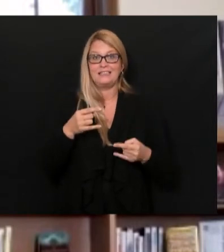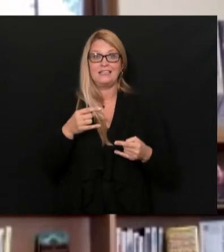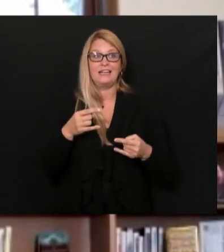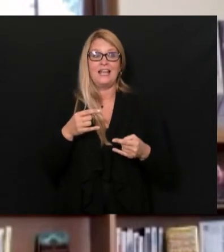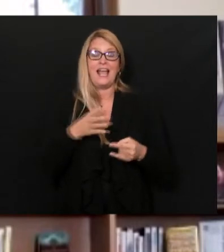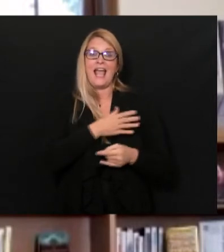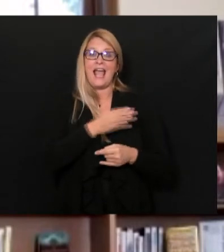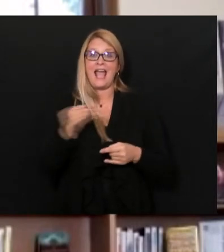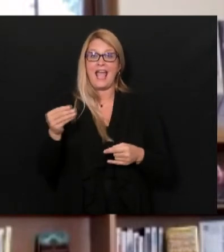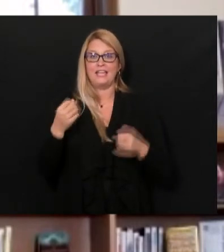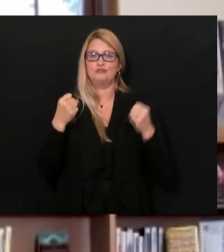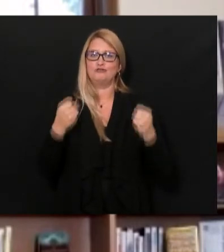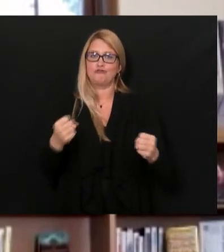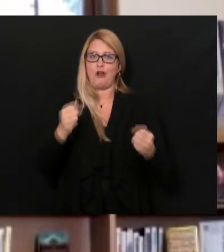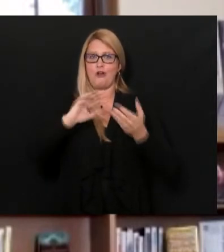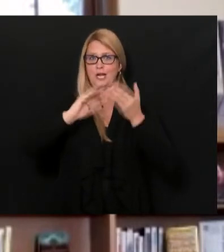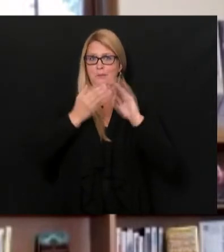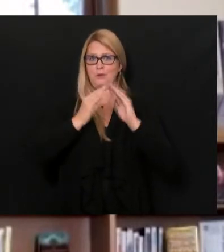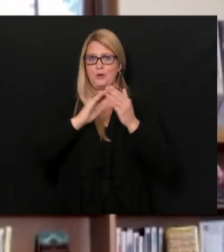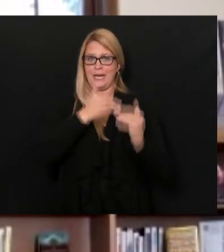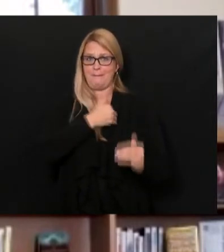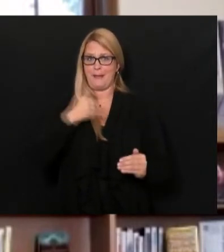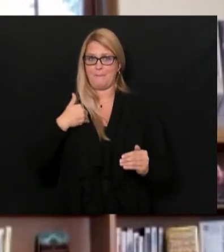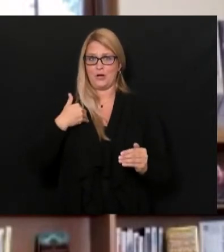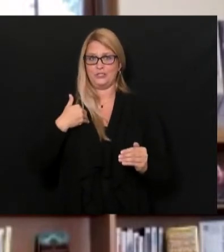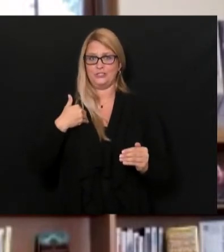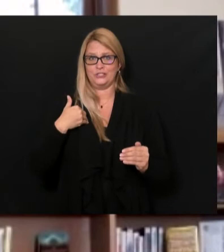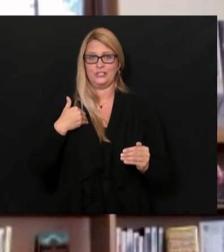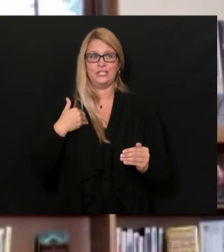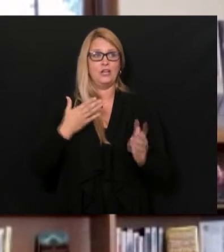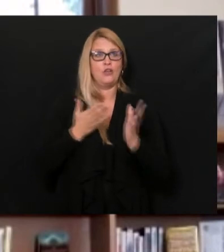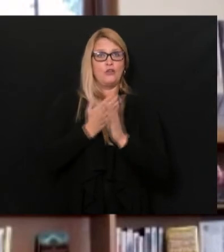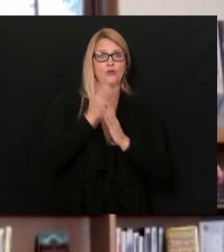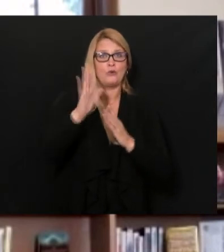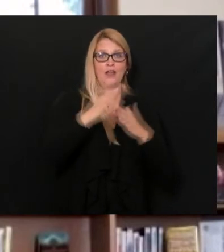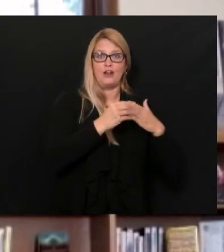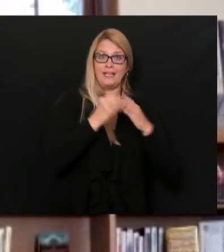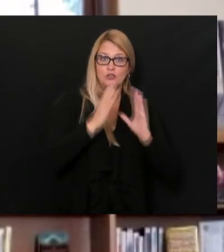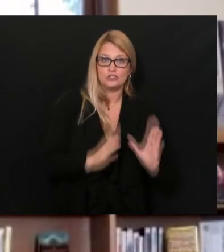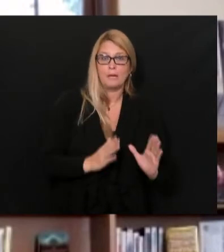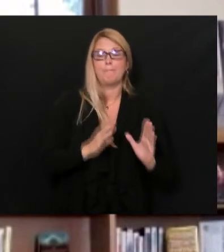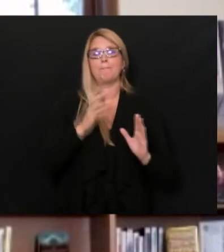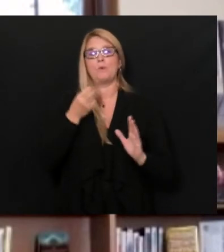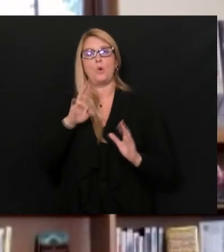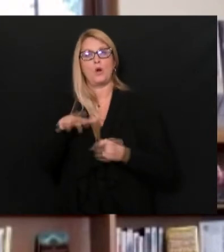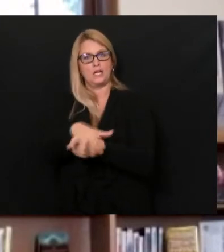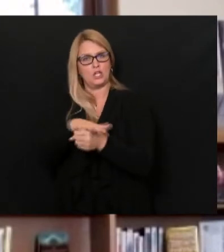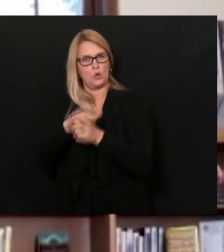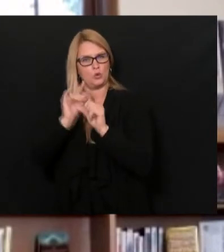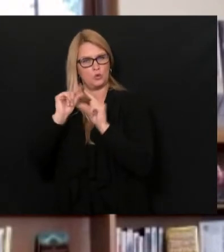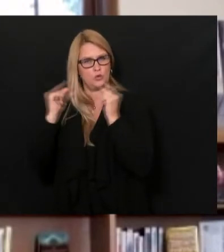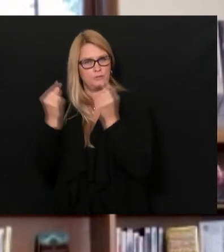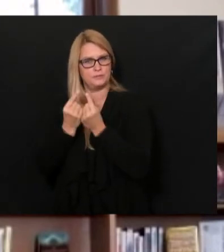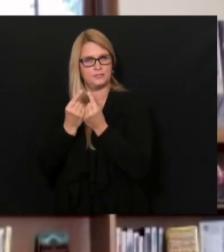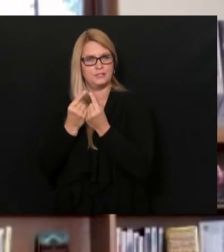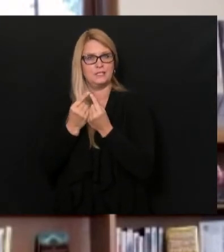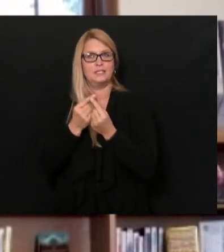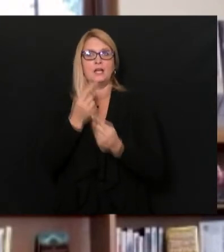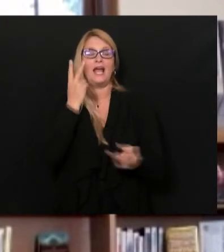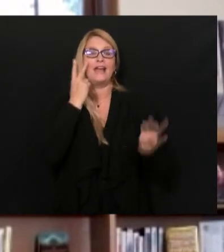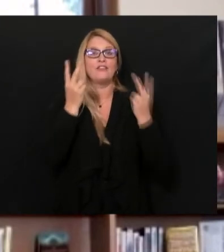supportive community members in that county, whether it's through their leadership or through local groups. Also, they're seeing